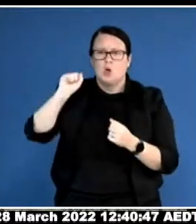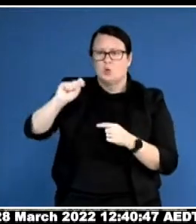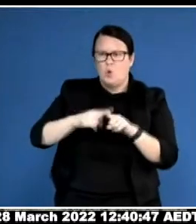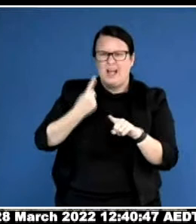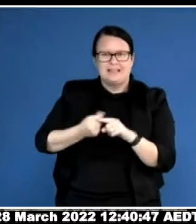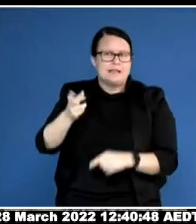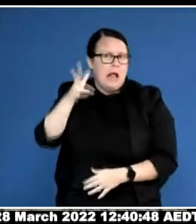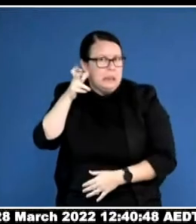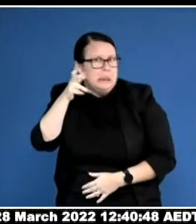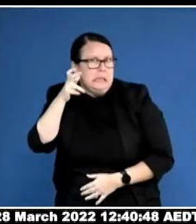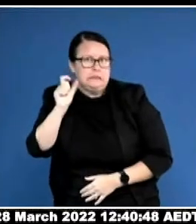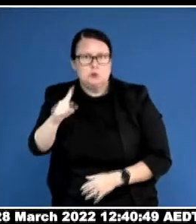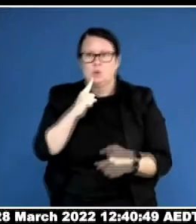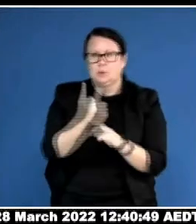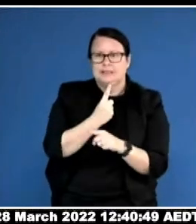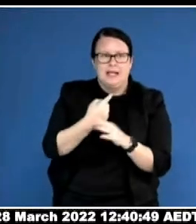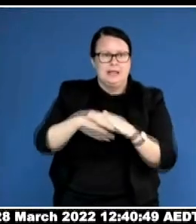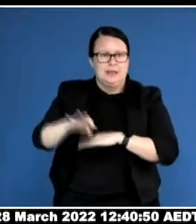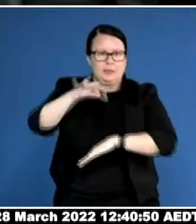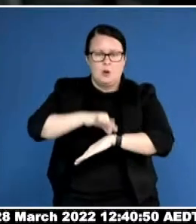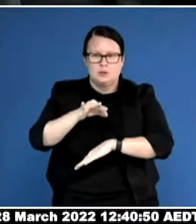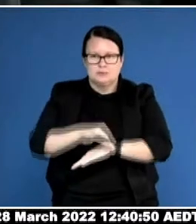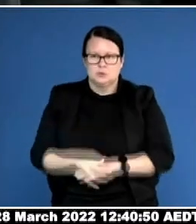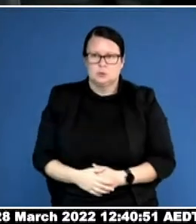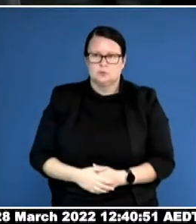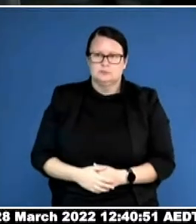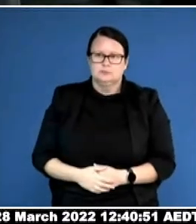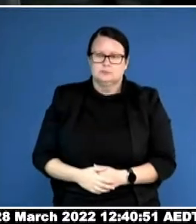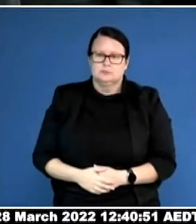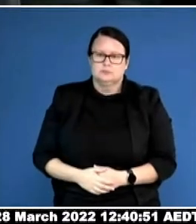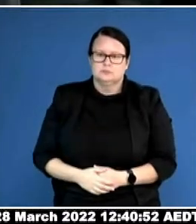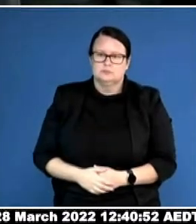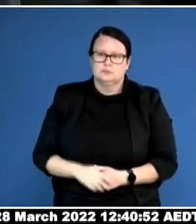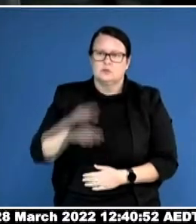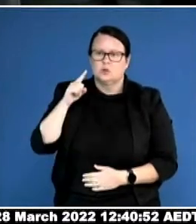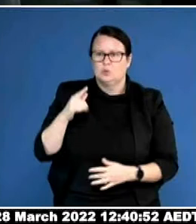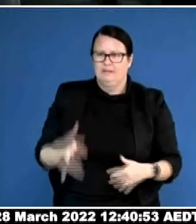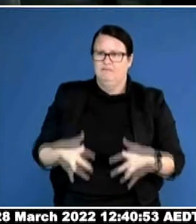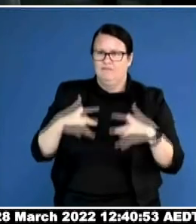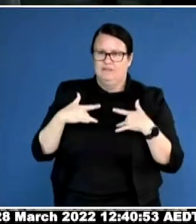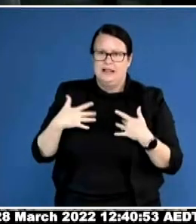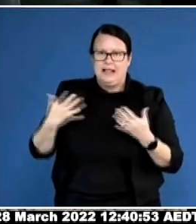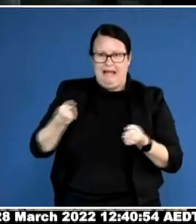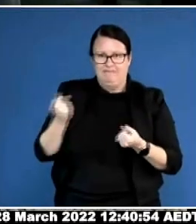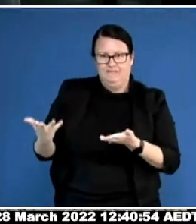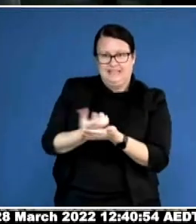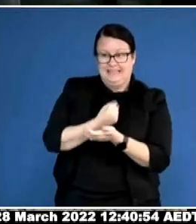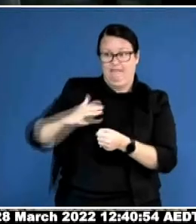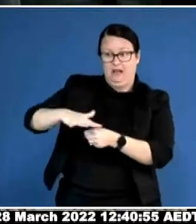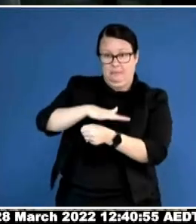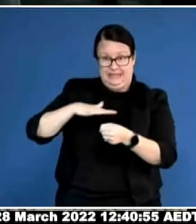room next door. And you just feel that you have that safe place. Mm. But